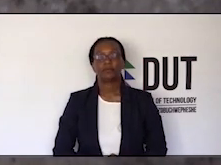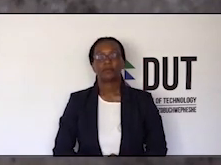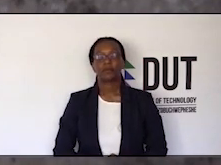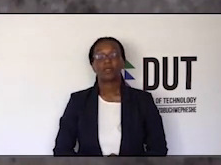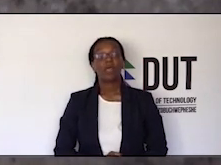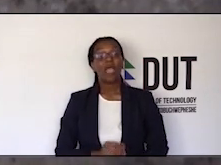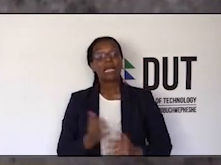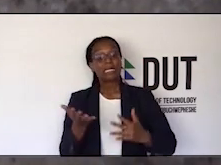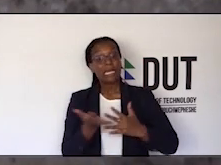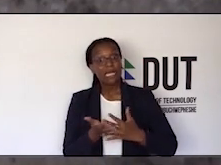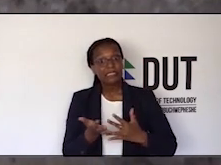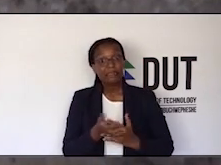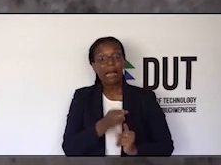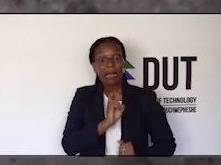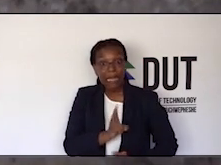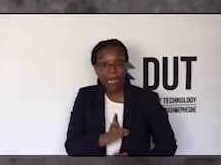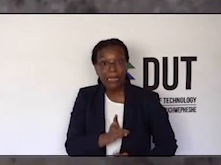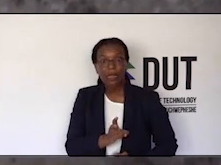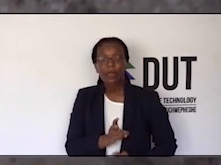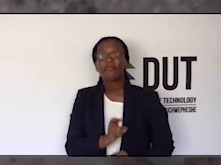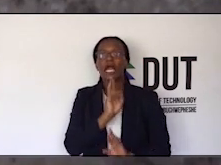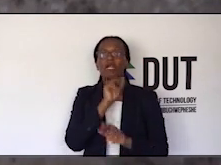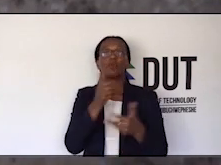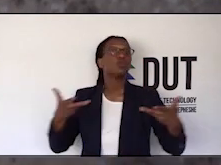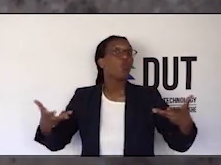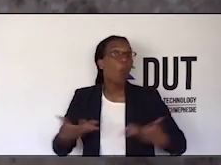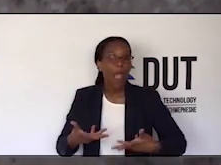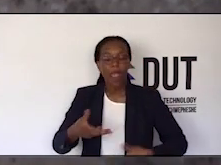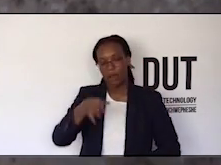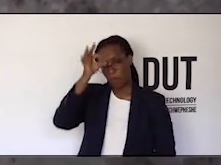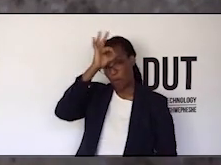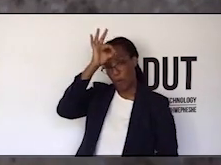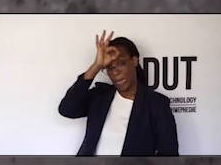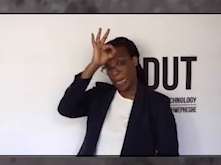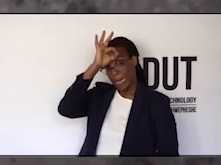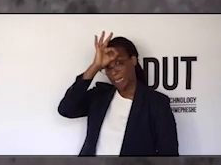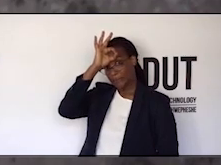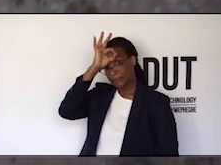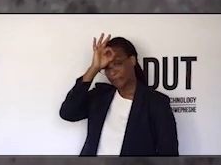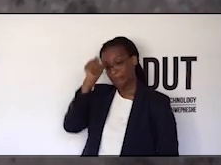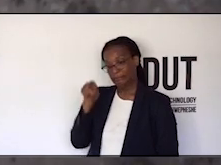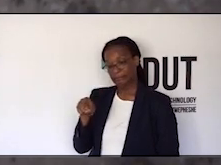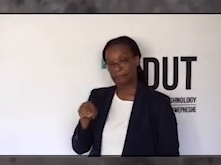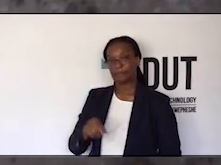Cases are also reported to the South African Police Services.